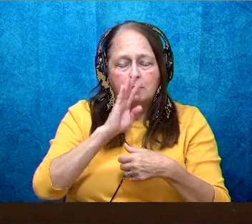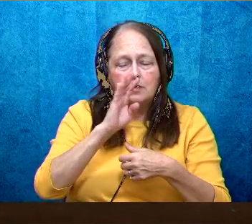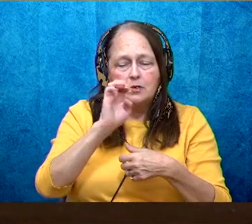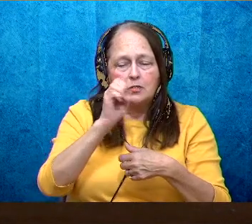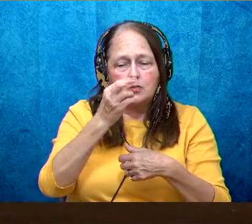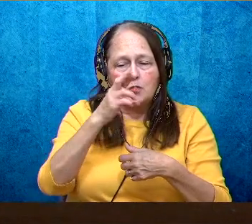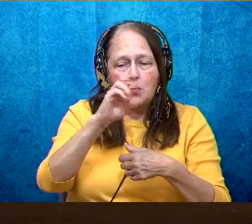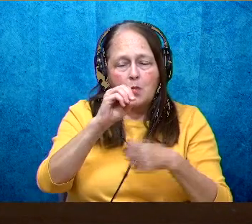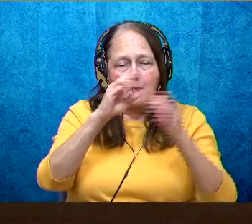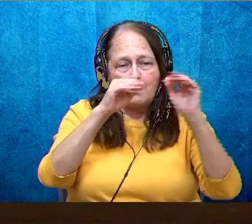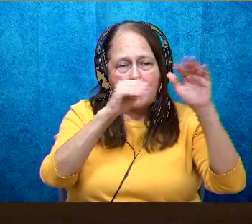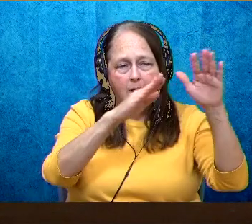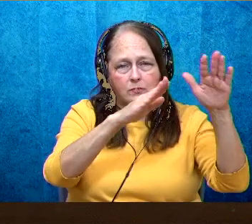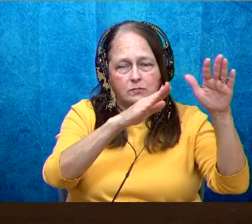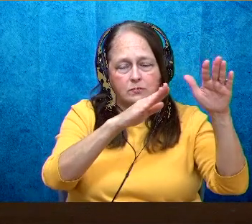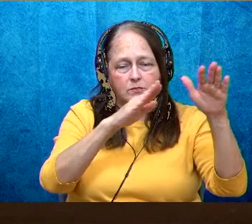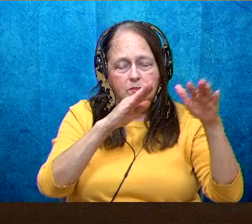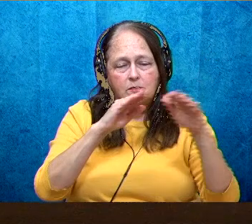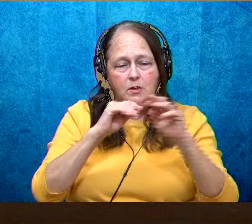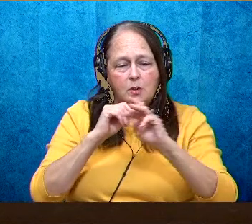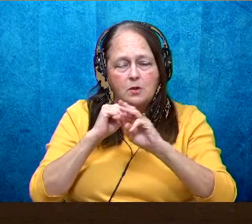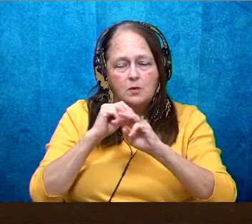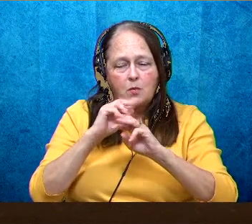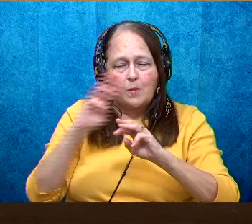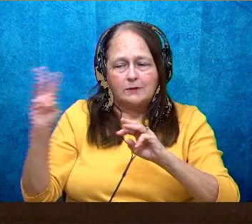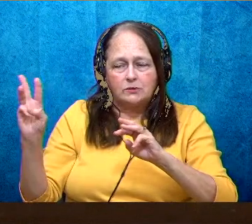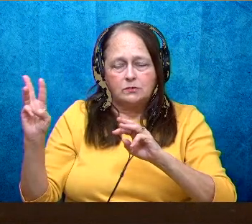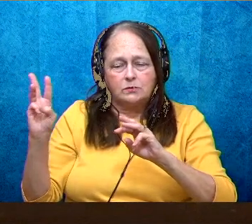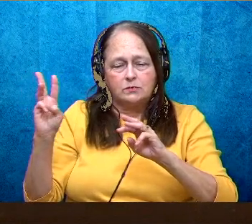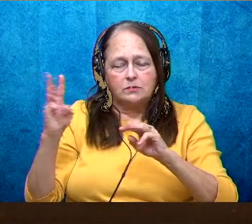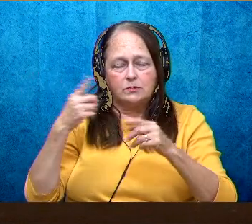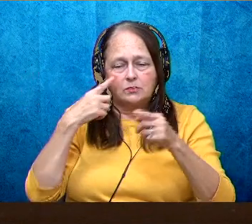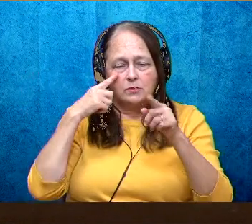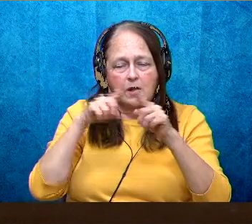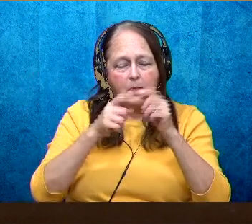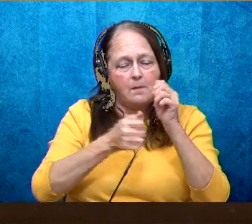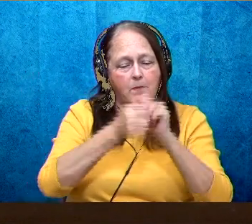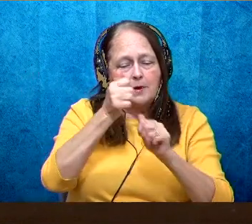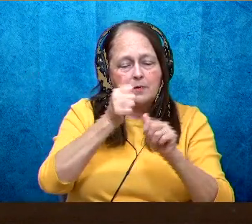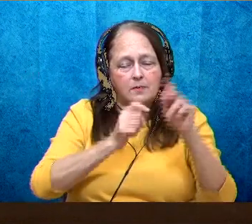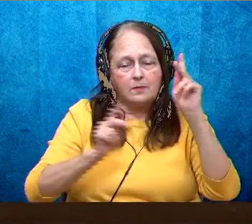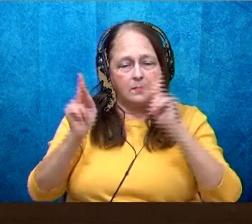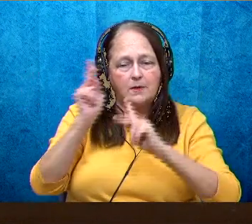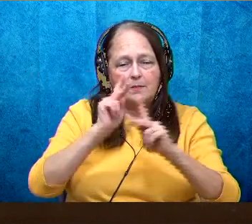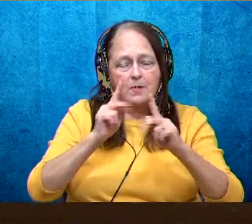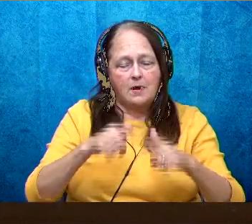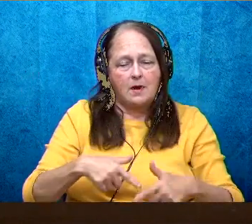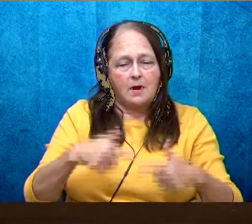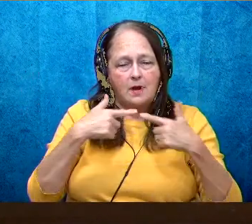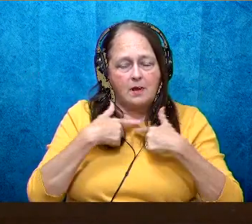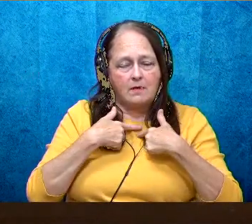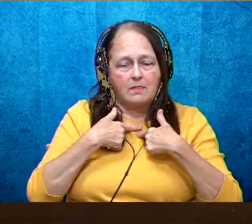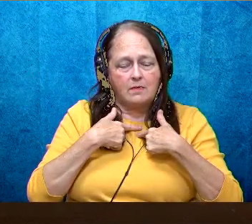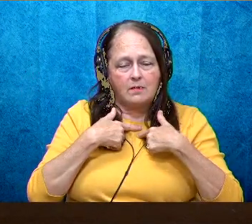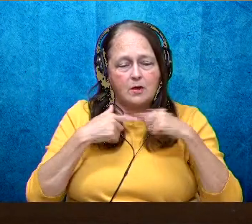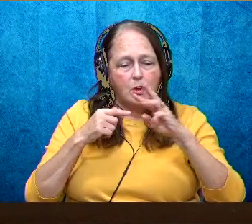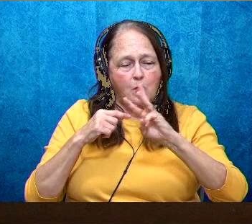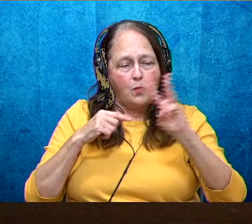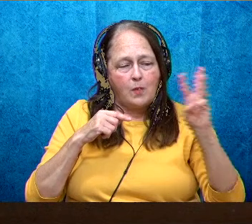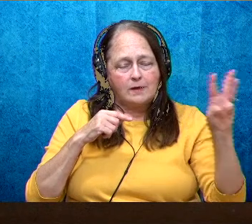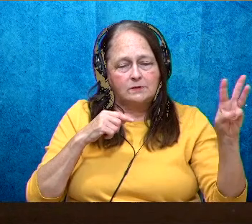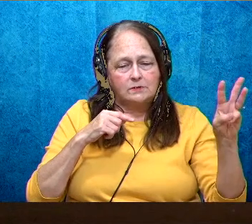Mountains run on the western side of Russia. It looks like most of the people live west of